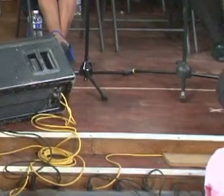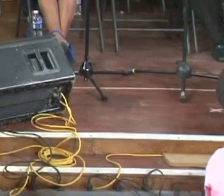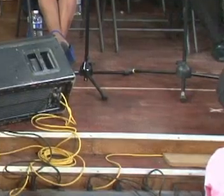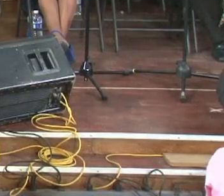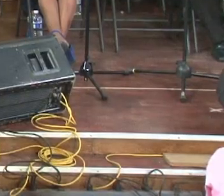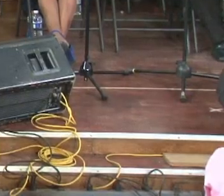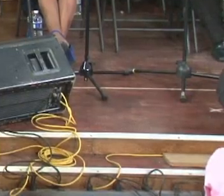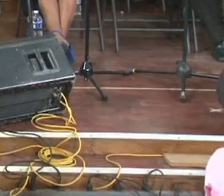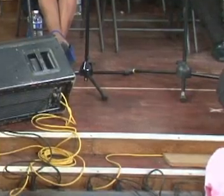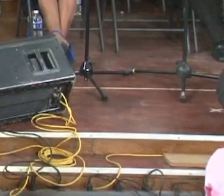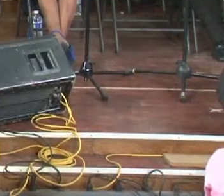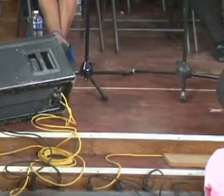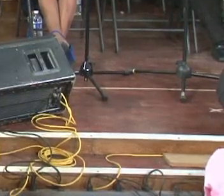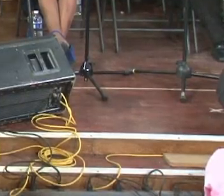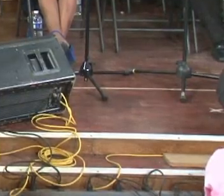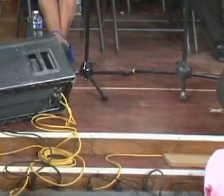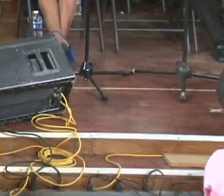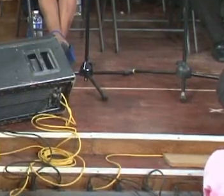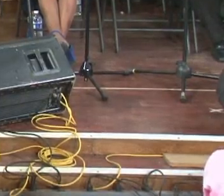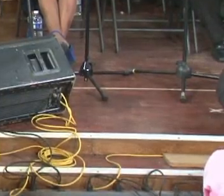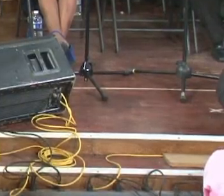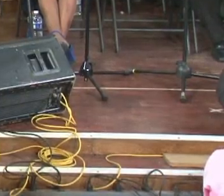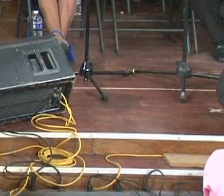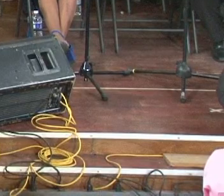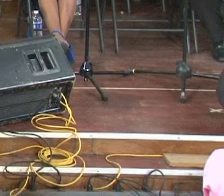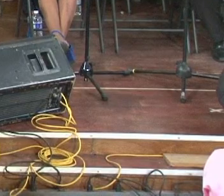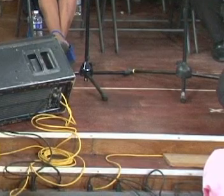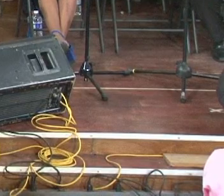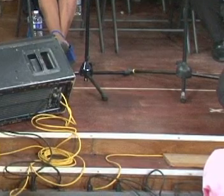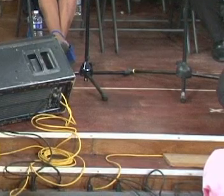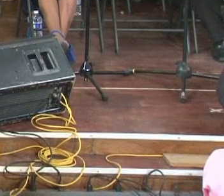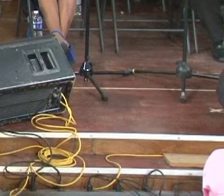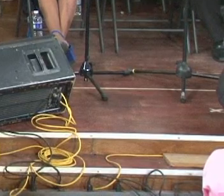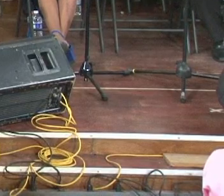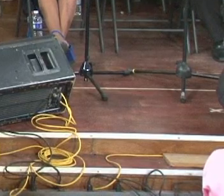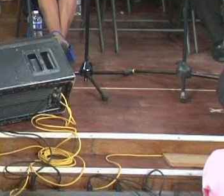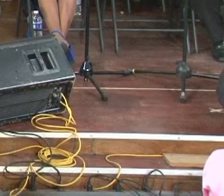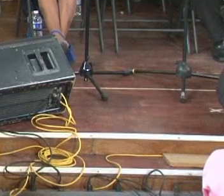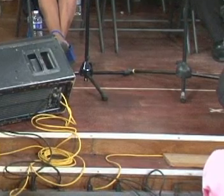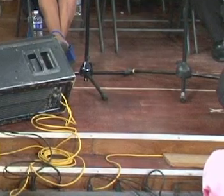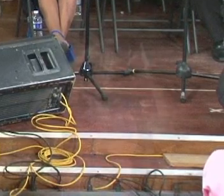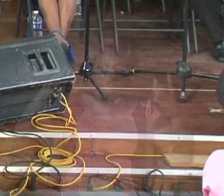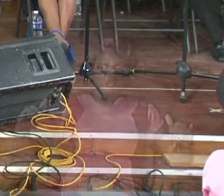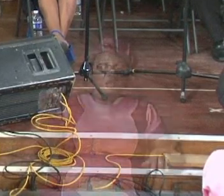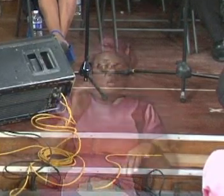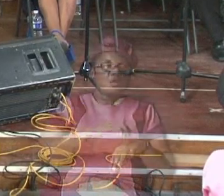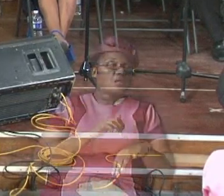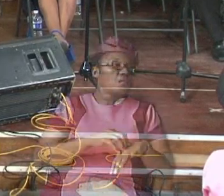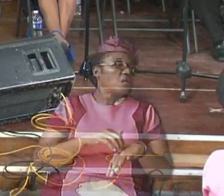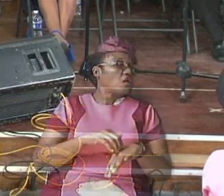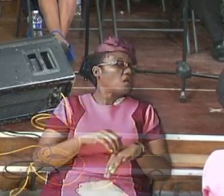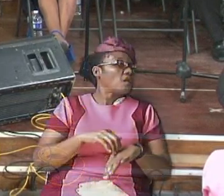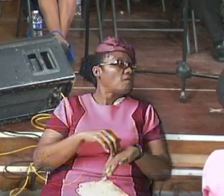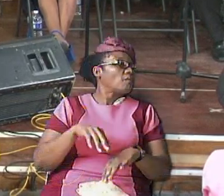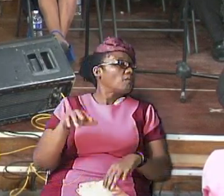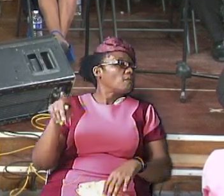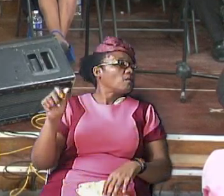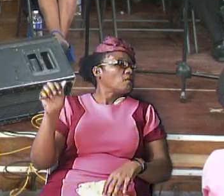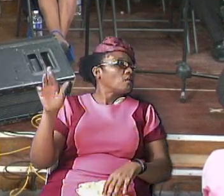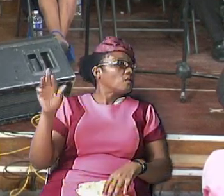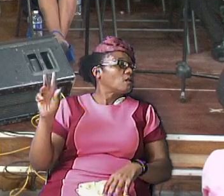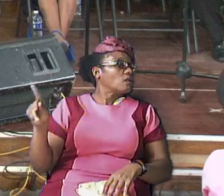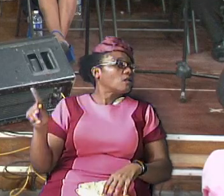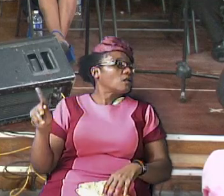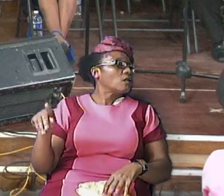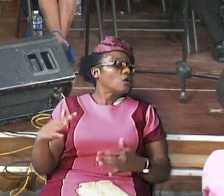us when we were under the tent. Everybody just say the big tent at Marvelly Park. But then we are down here